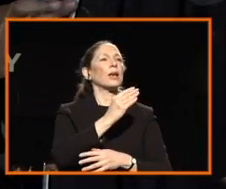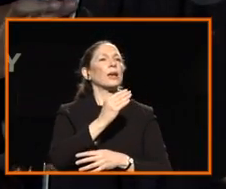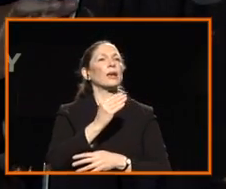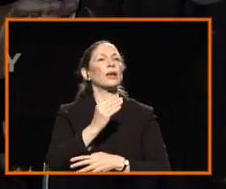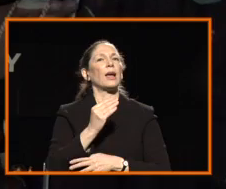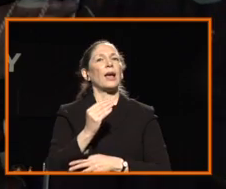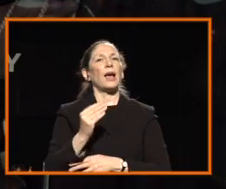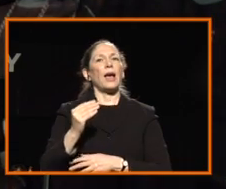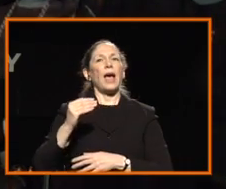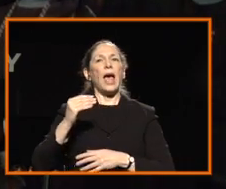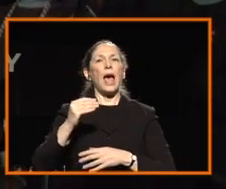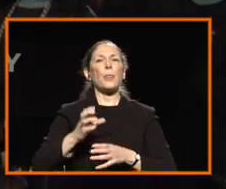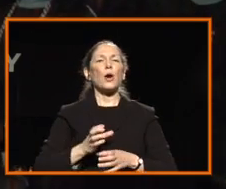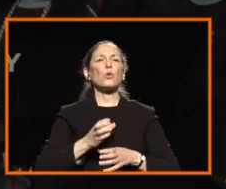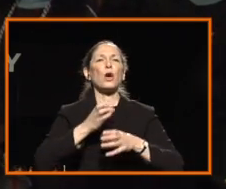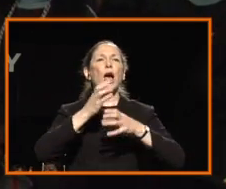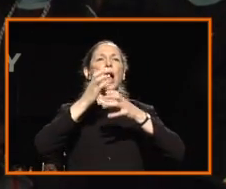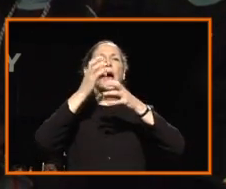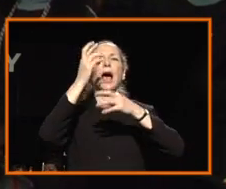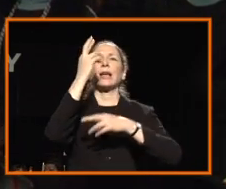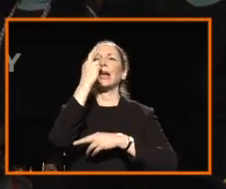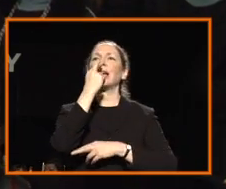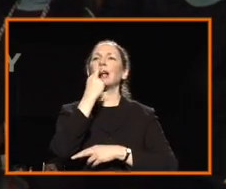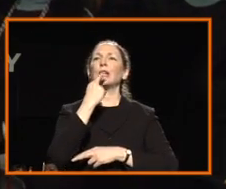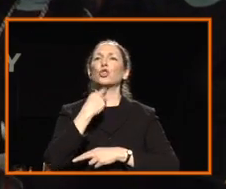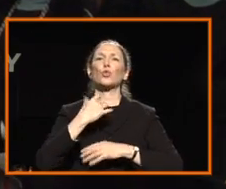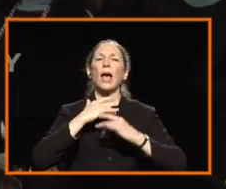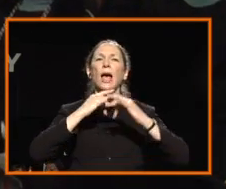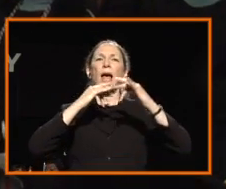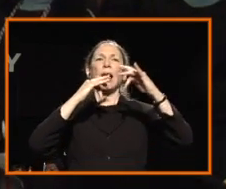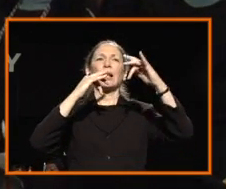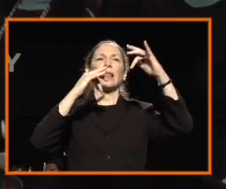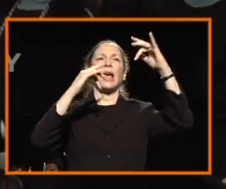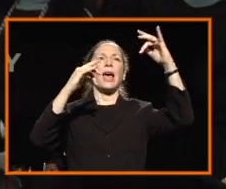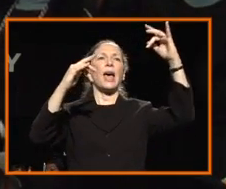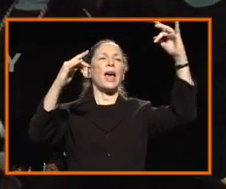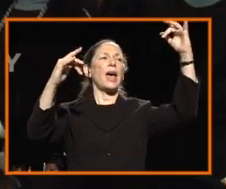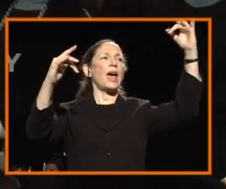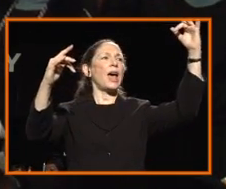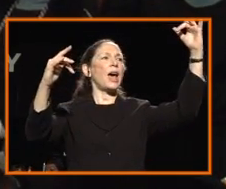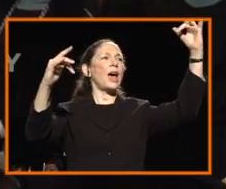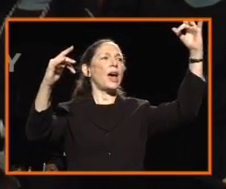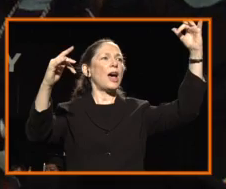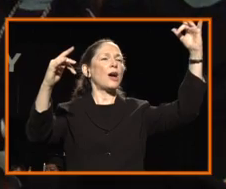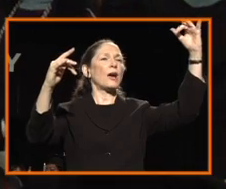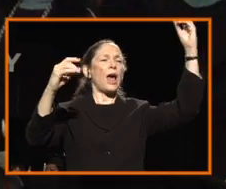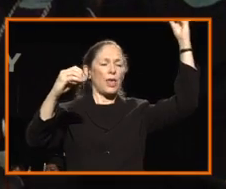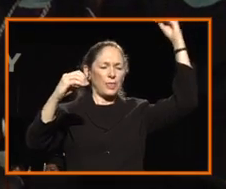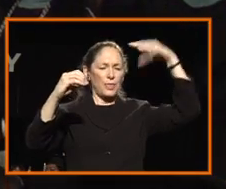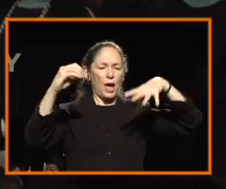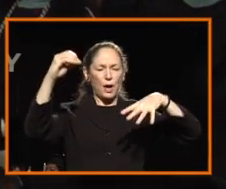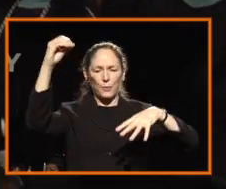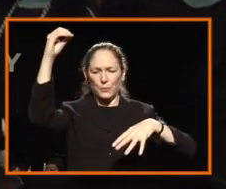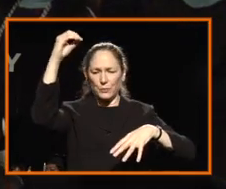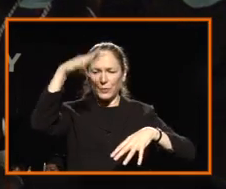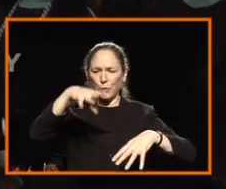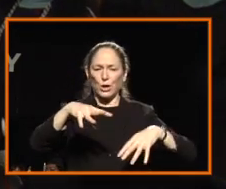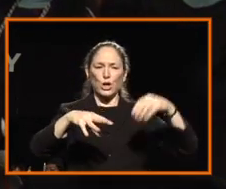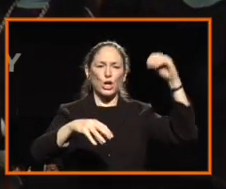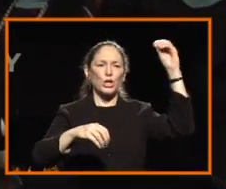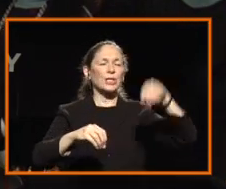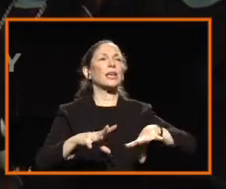streaming, and the rocket's red glare,